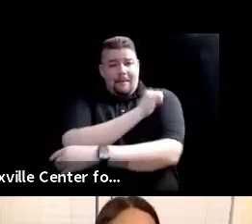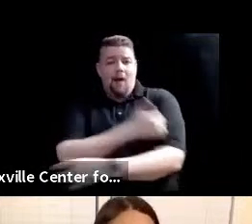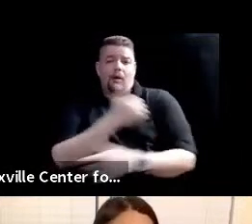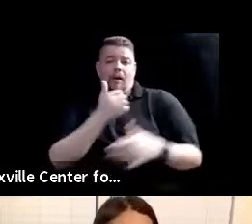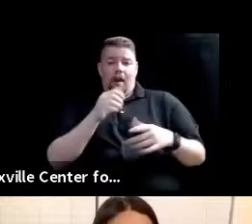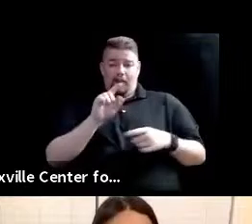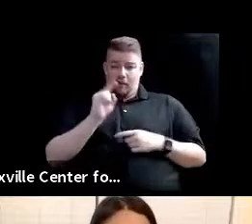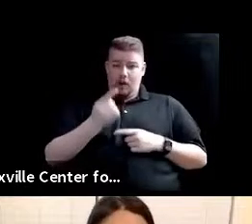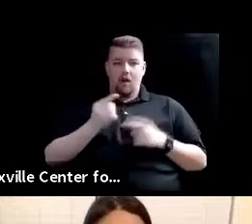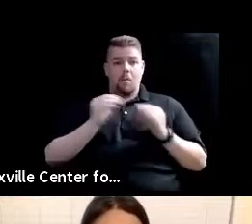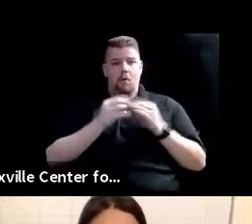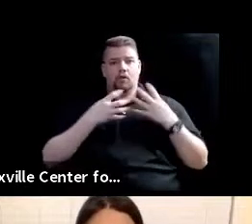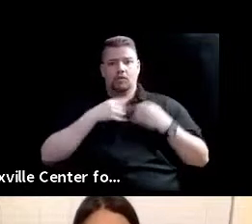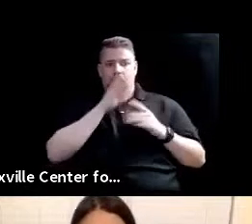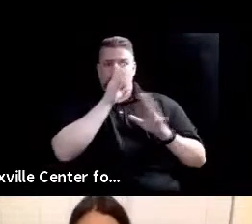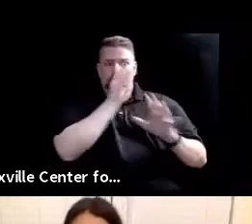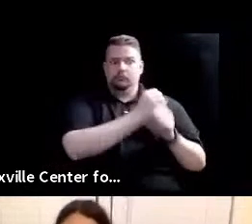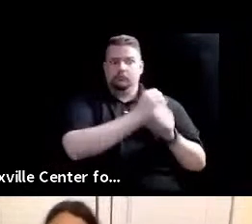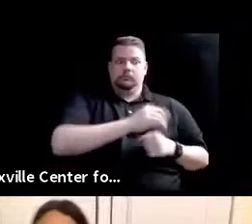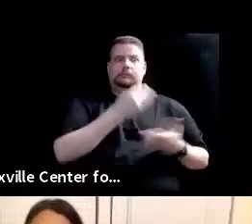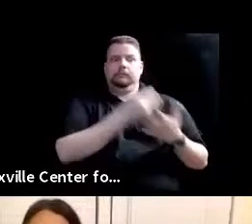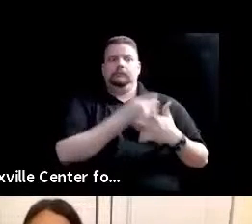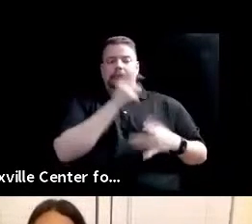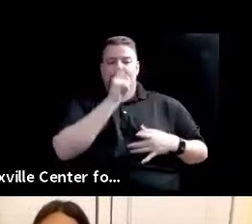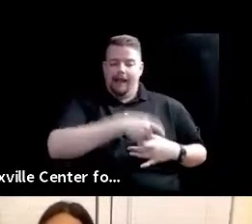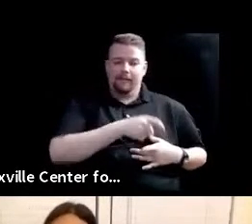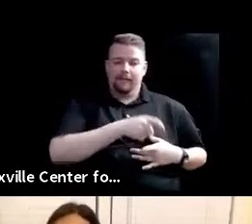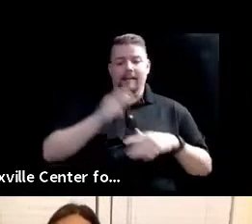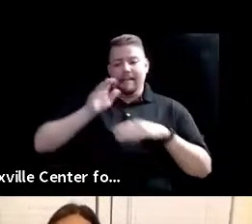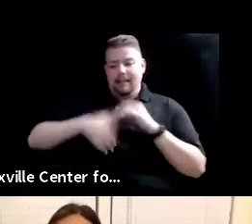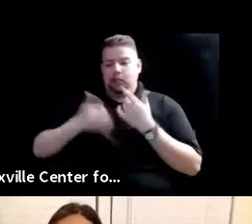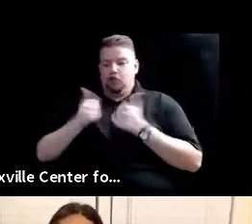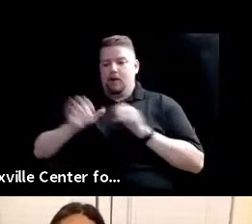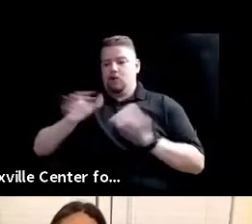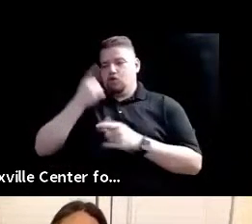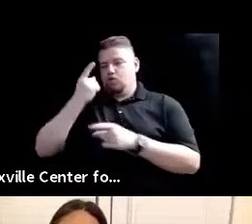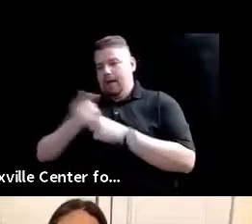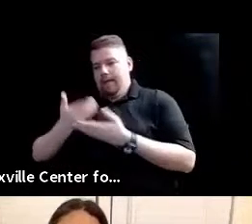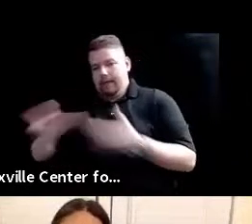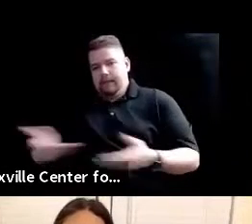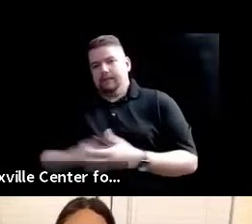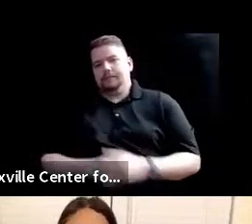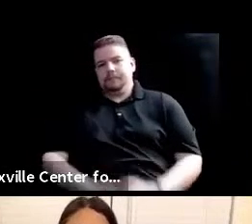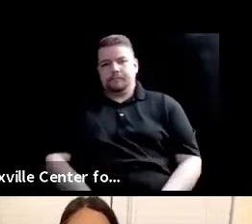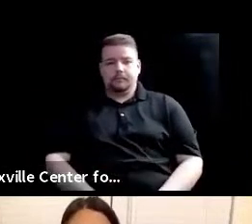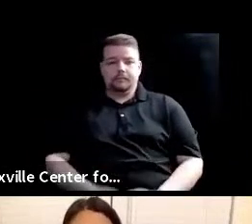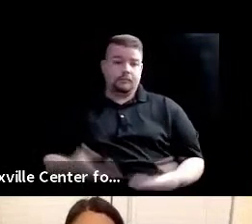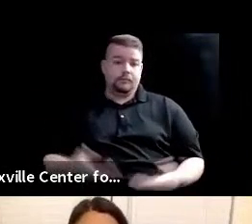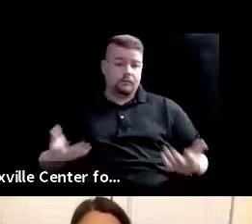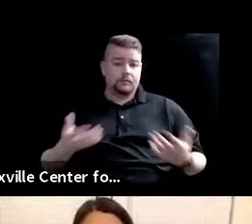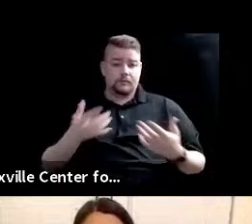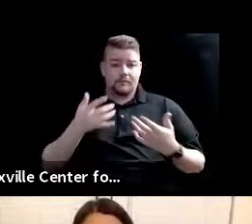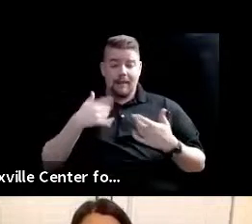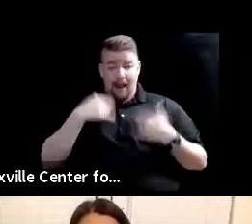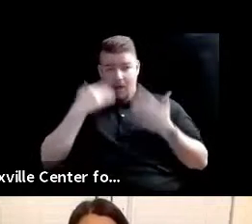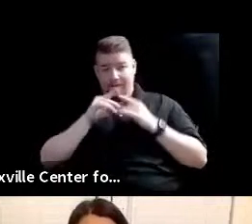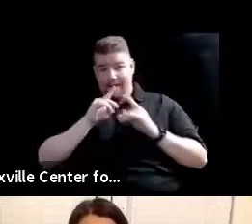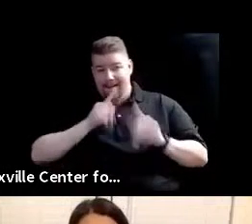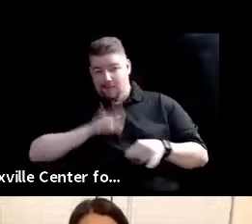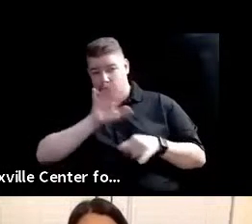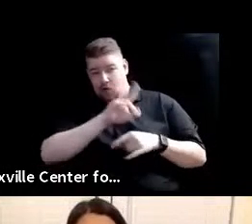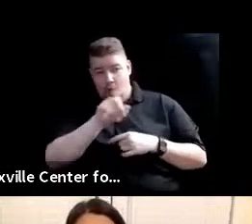be a little bit more strong than trying to do that thing. I don't know if I answered your question,